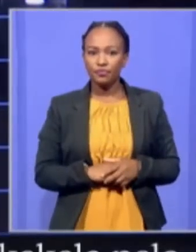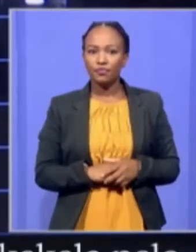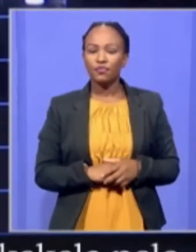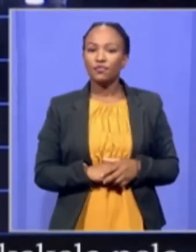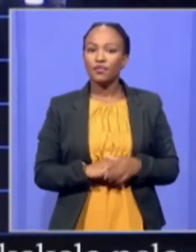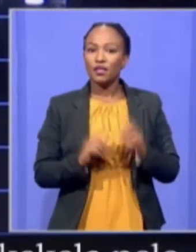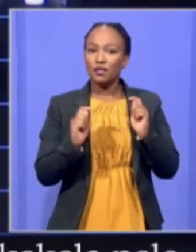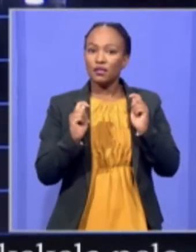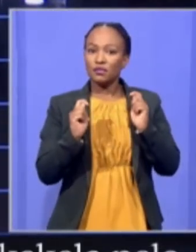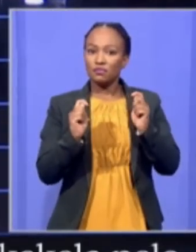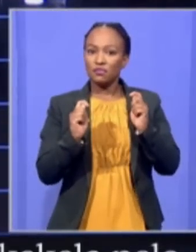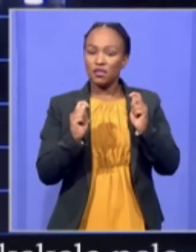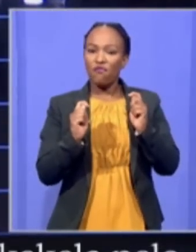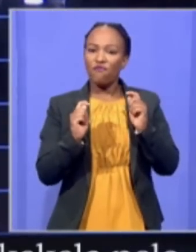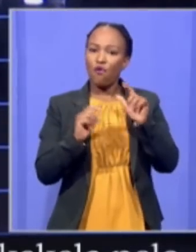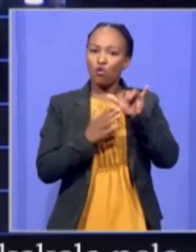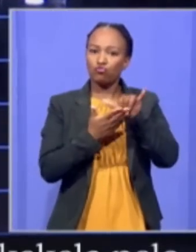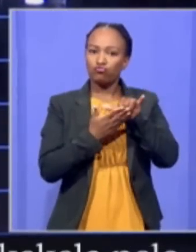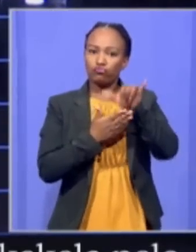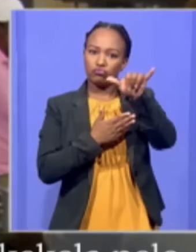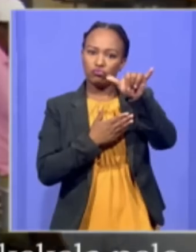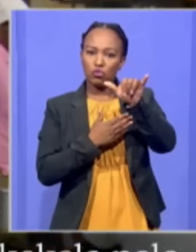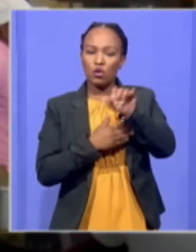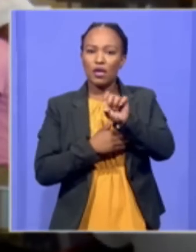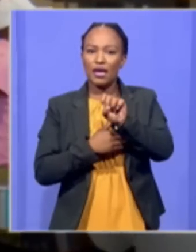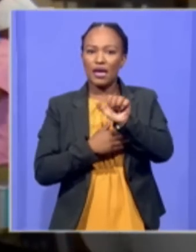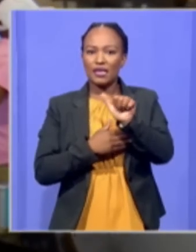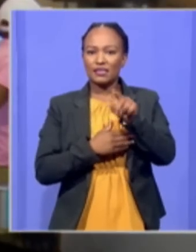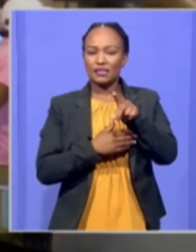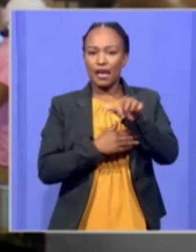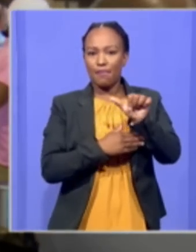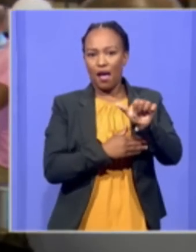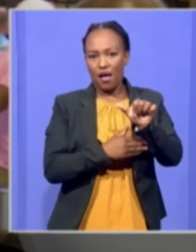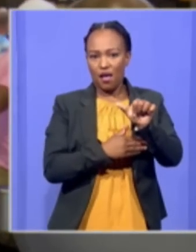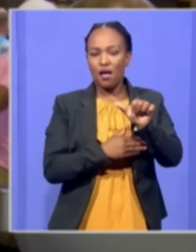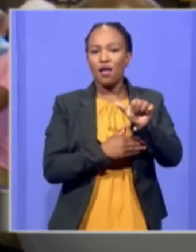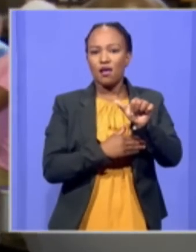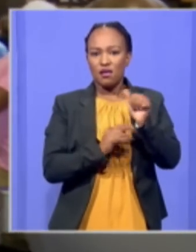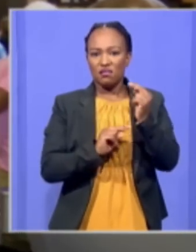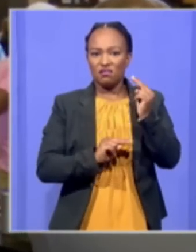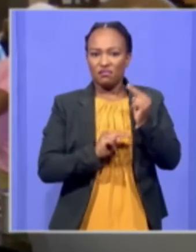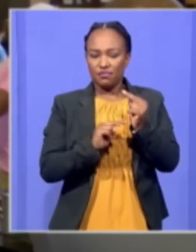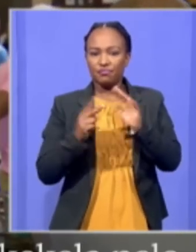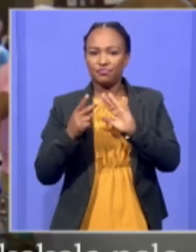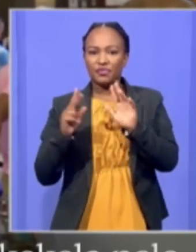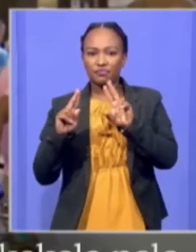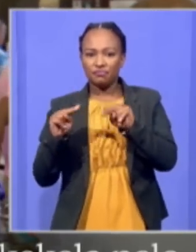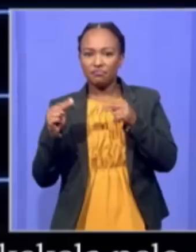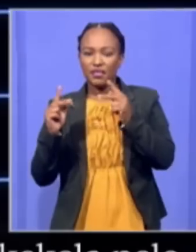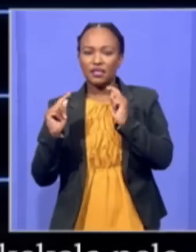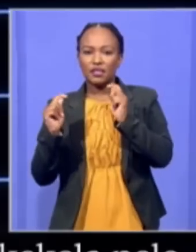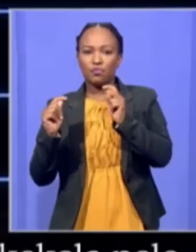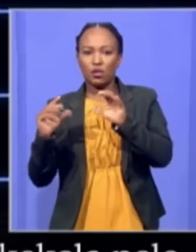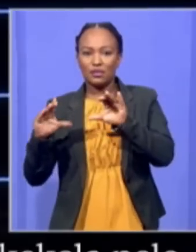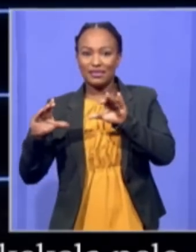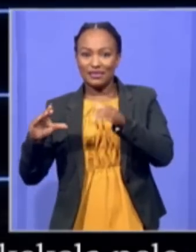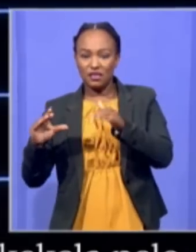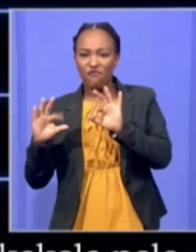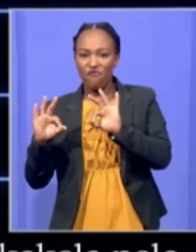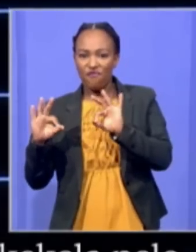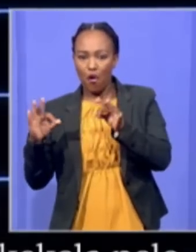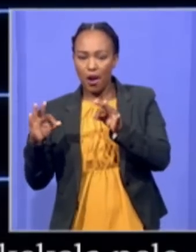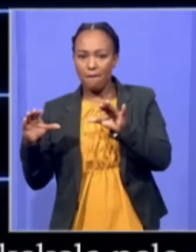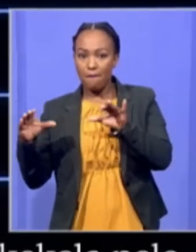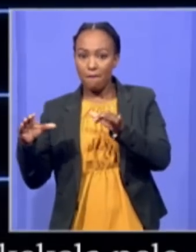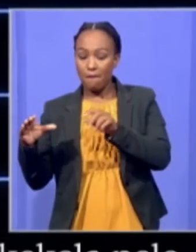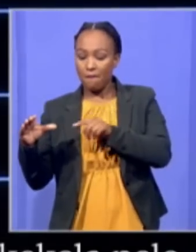ba mokgatlo wa South African Airways Pilots Association go ba SAPA ka boripana le National Transport Movement Pilots Forum ba